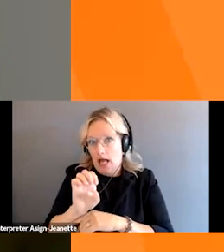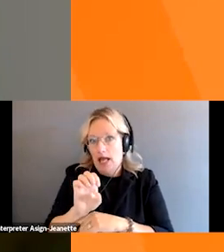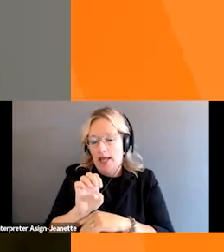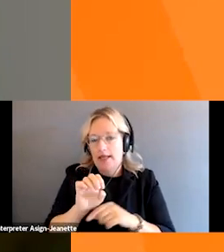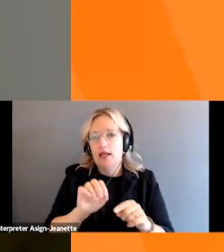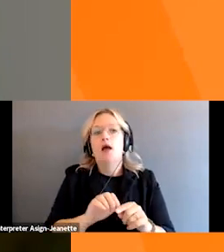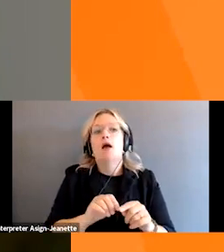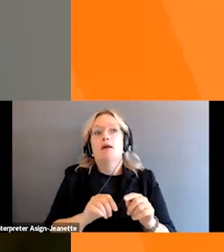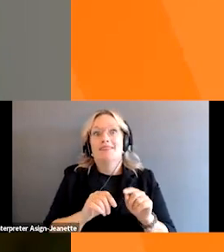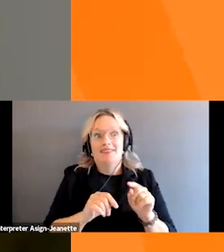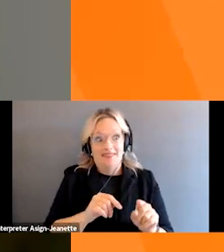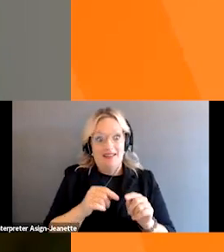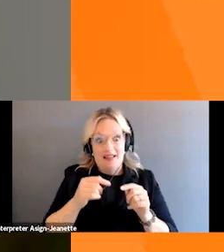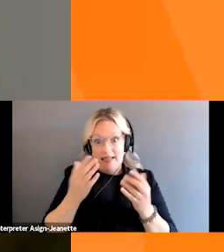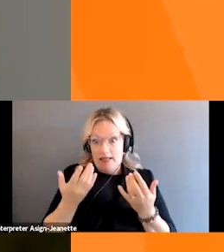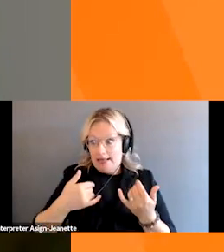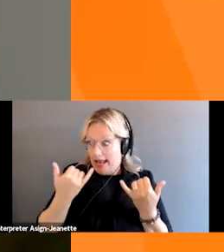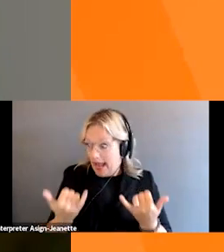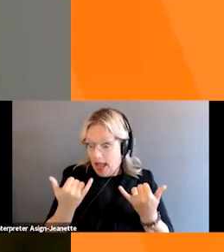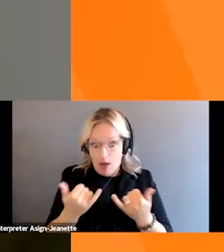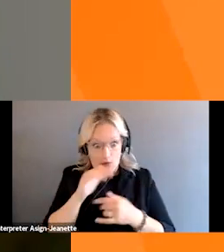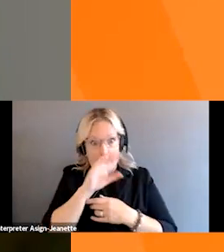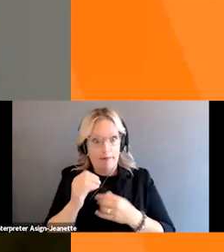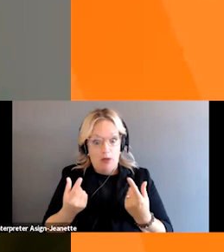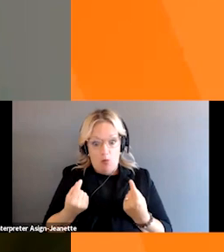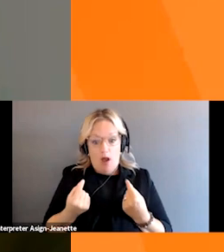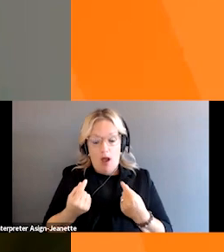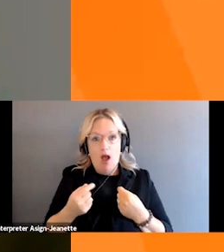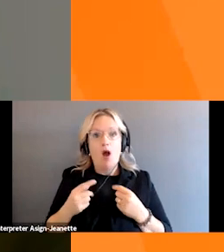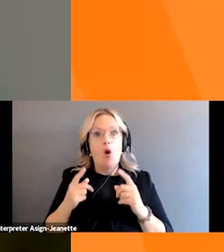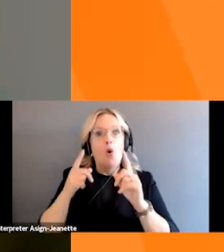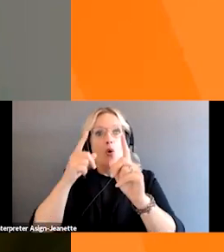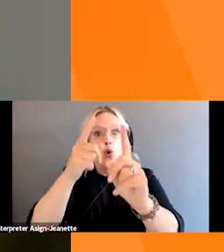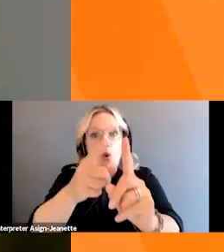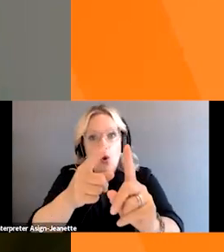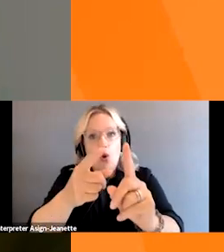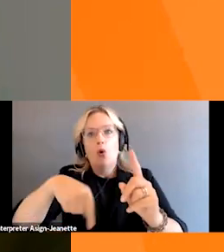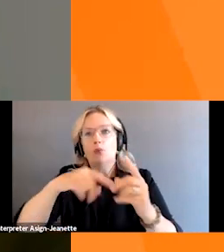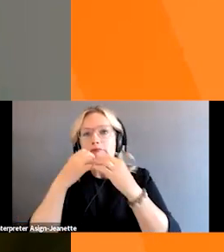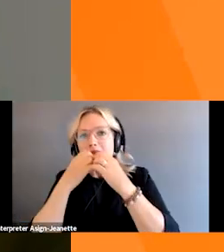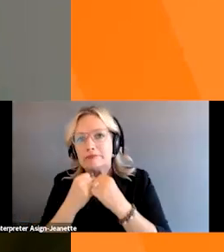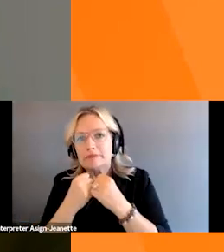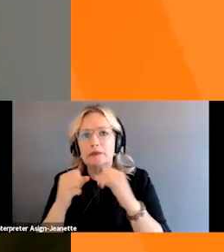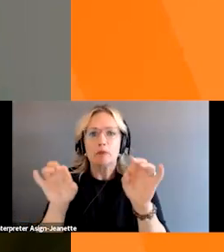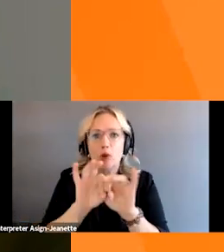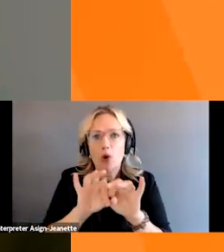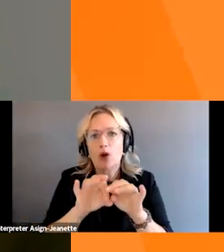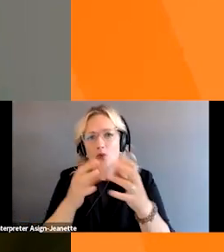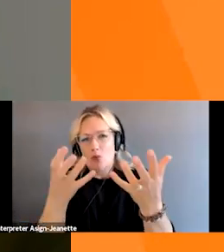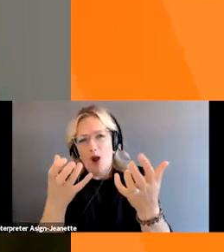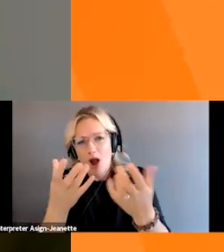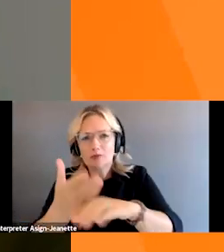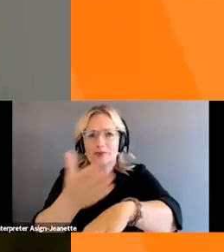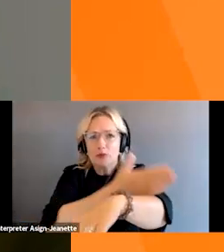based on, here are the things, this is my industry, this is the things that I care about and are important to me. It helps you to